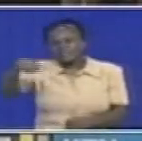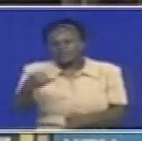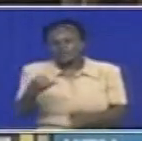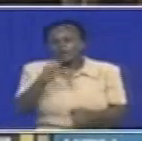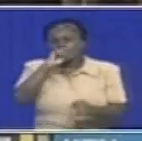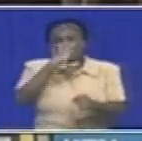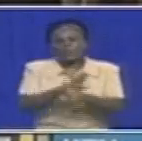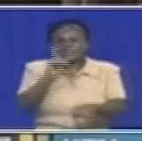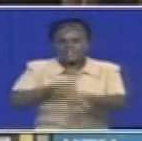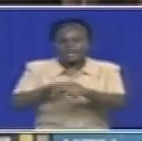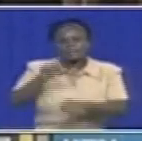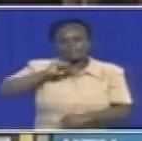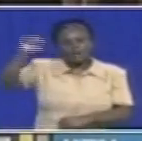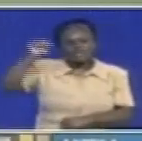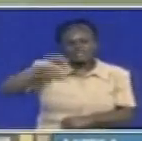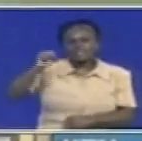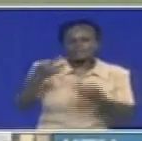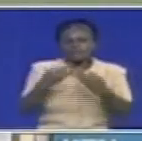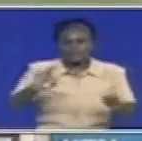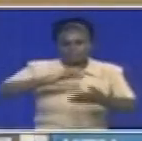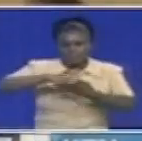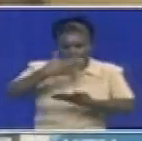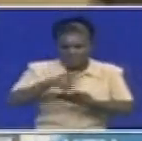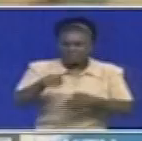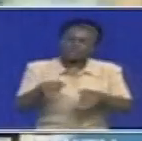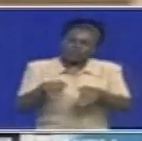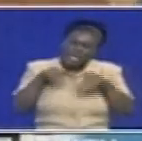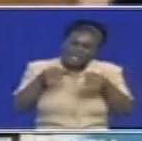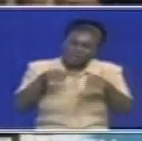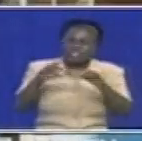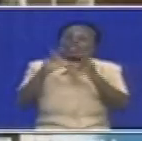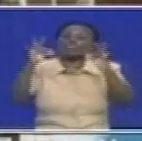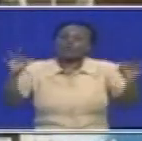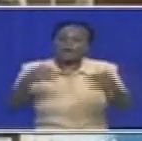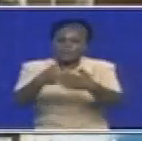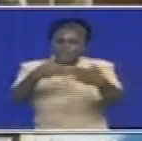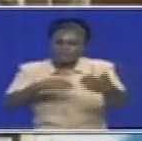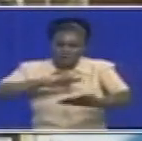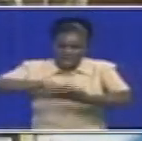promises, and pupils in primary schools may have to wait a little longer before the